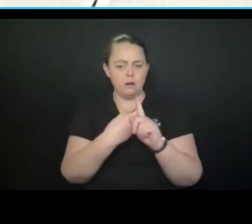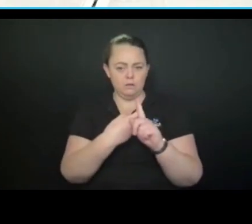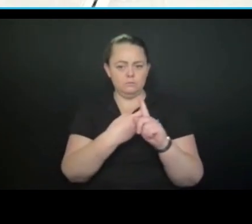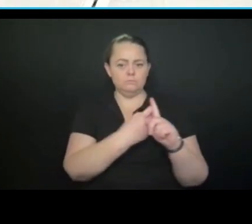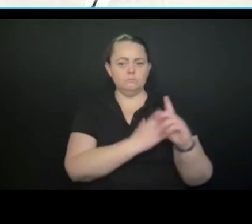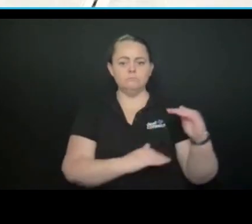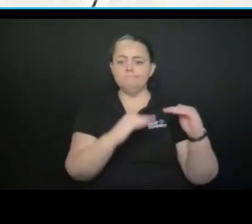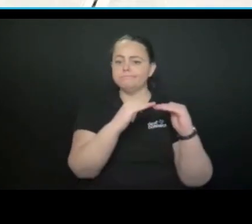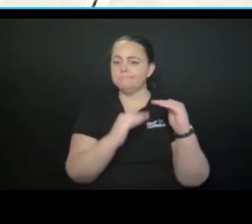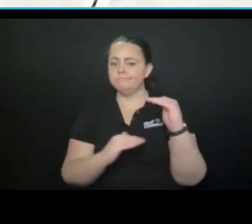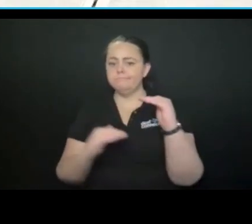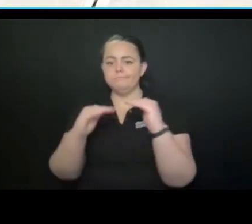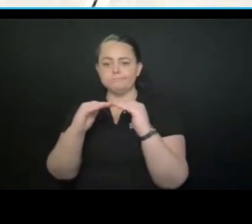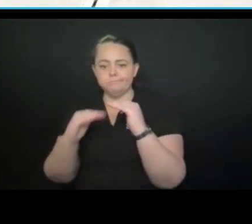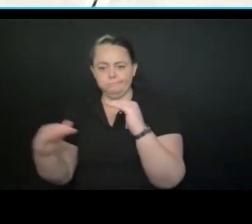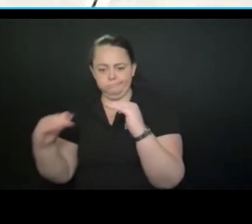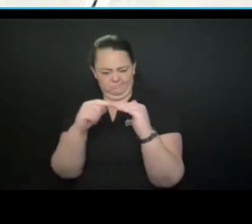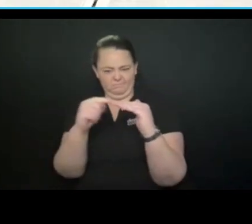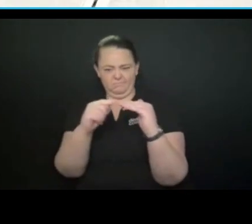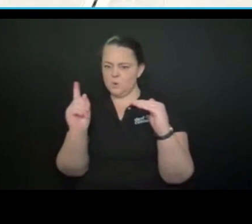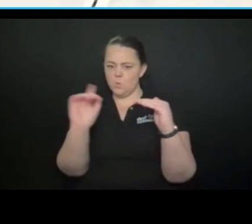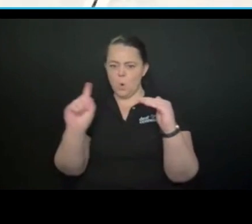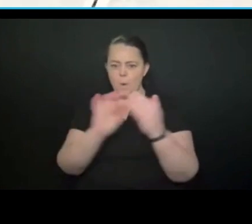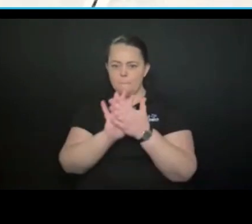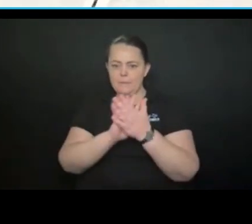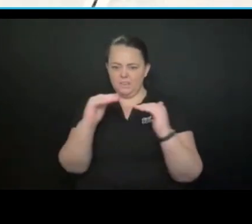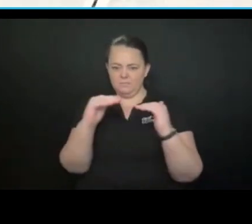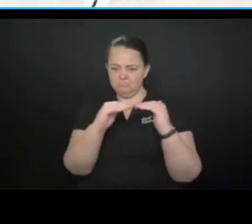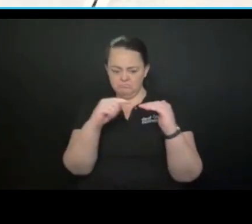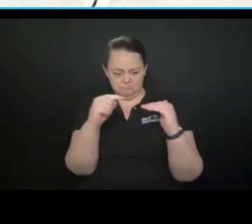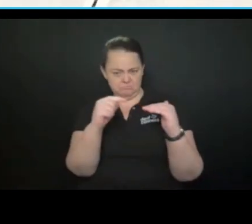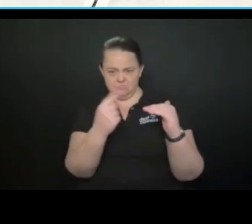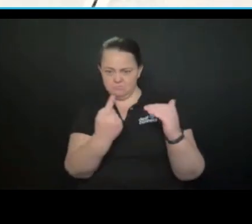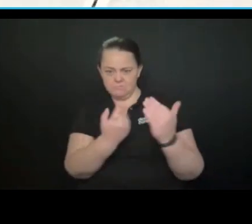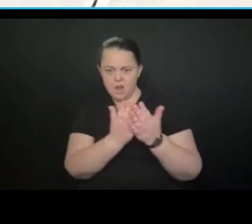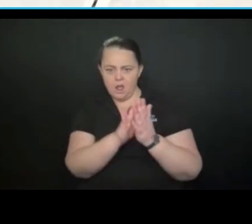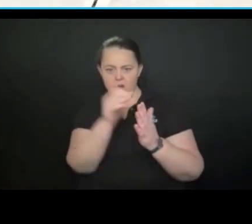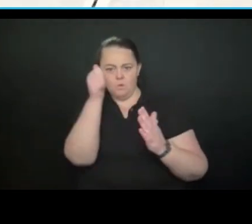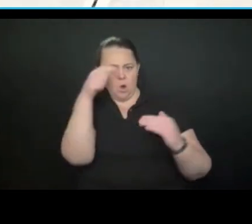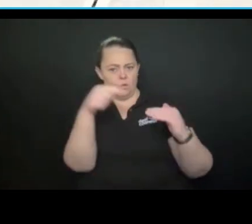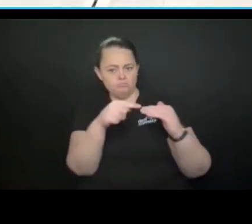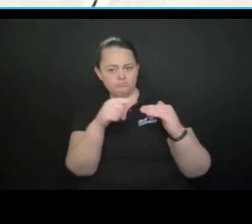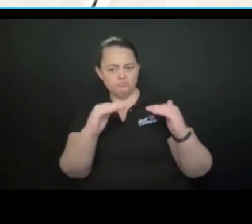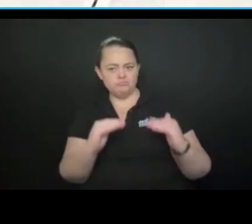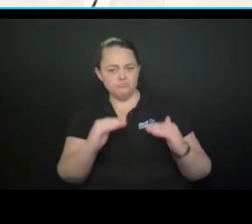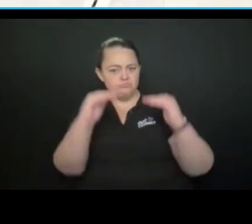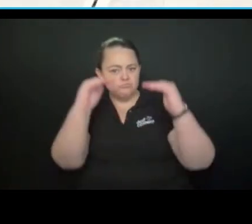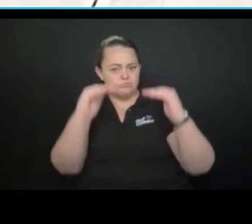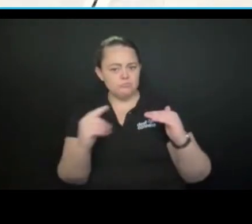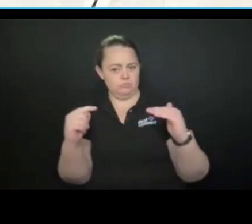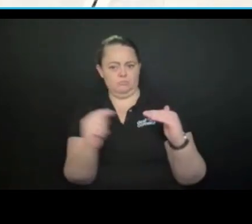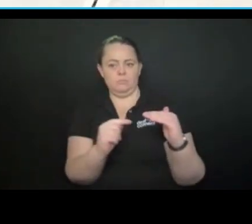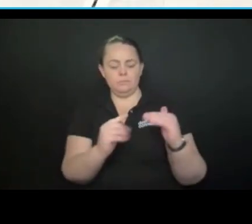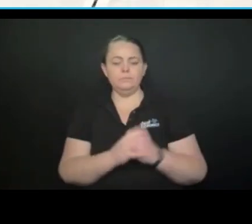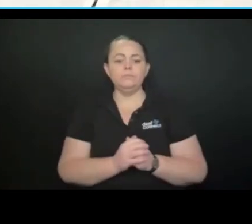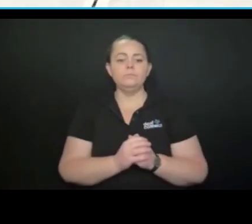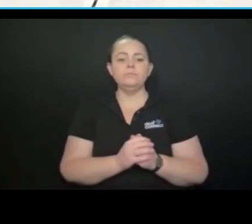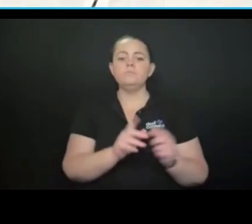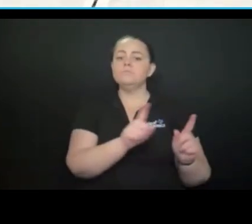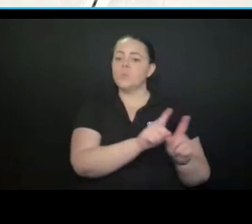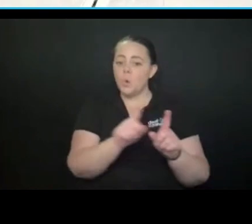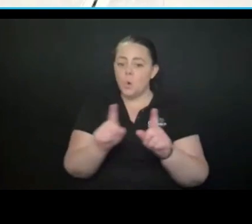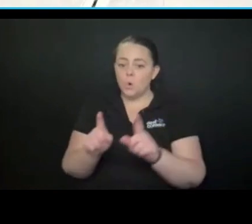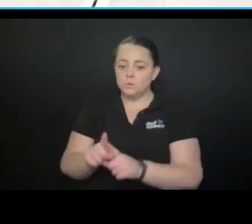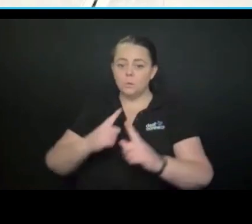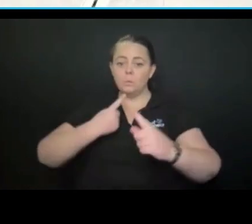In response to the Royal Commission recommendations, the Australian Government's delivering a comprehensive reform agenda to improve transparency,